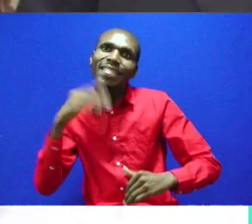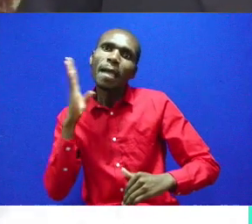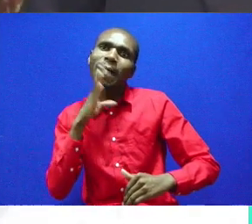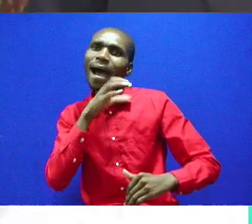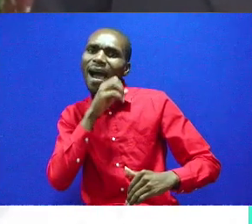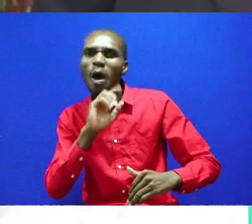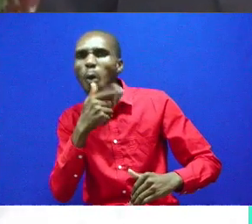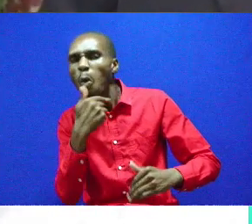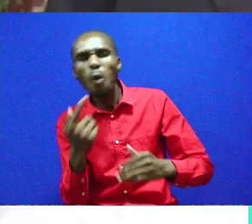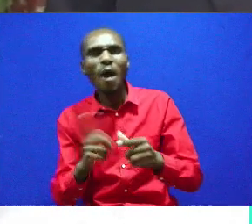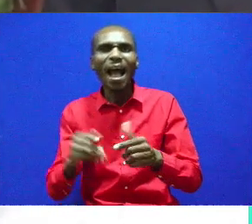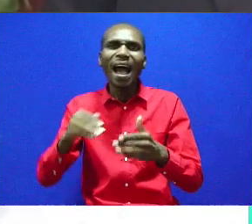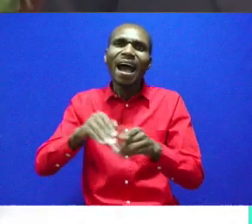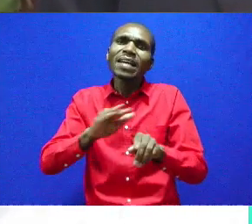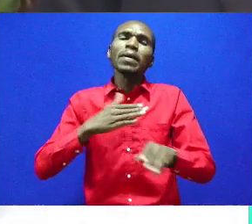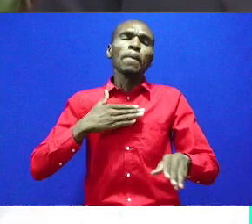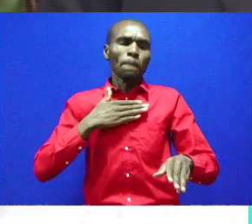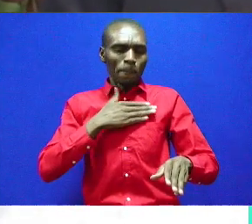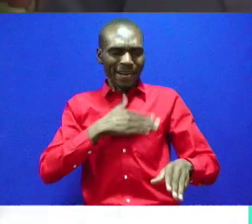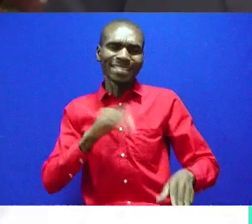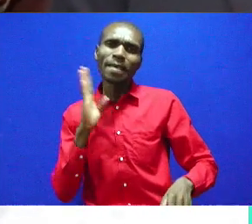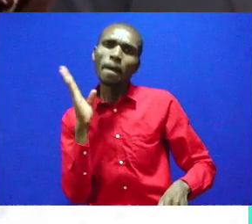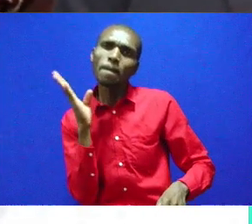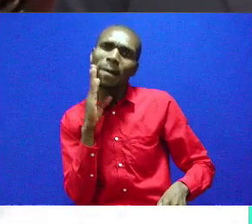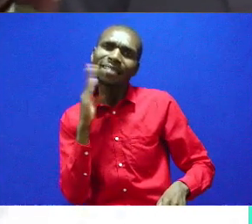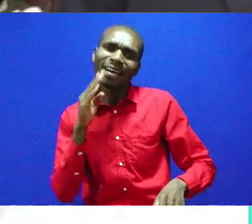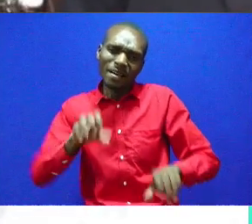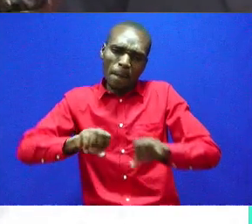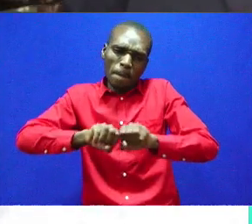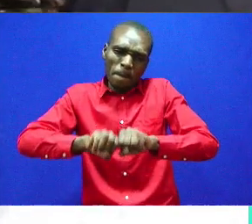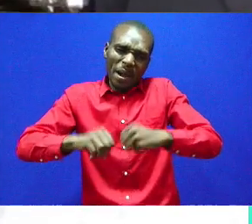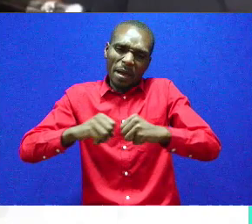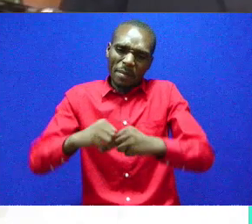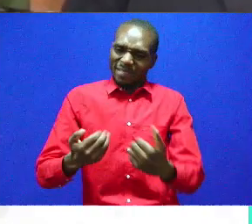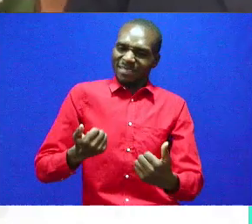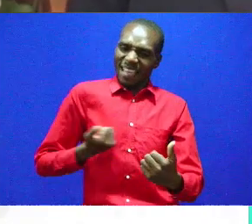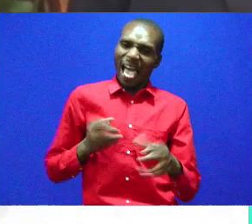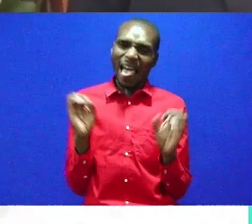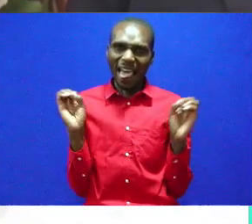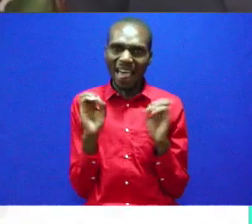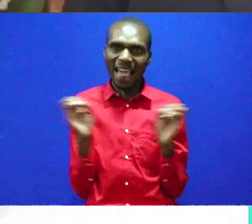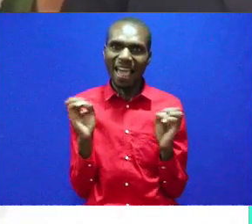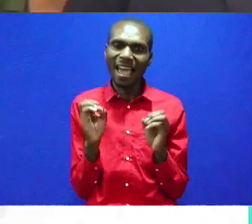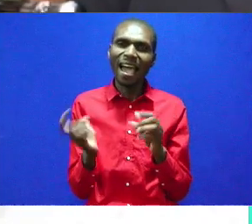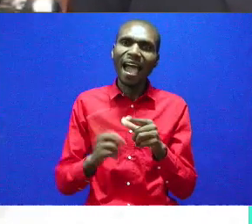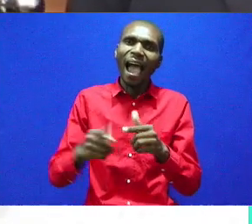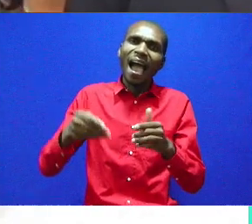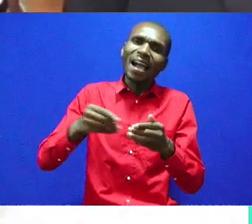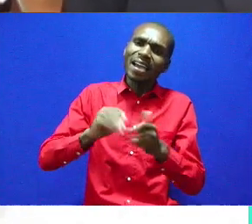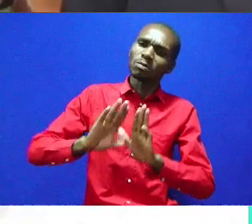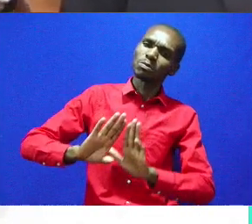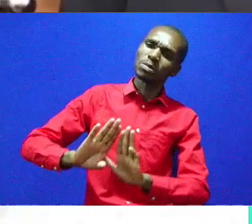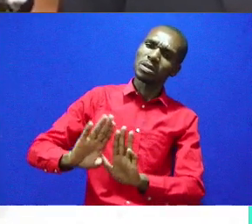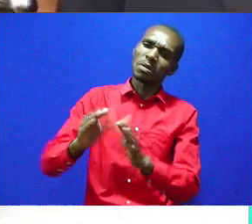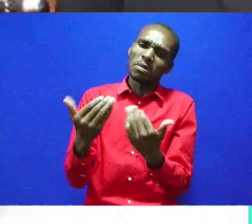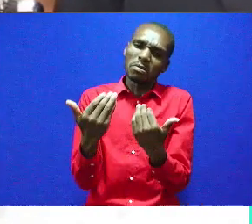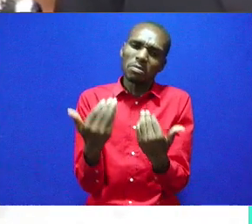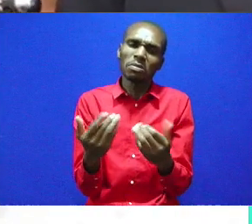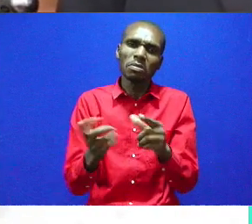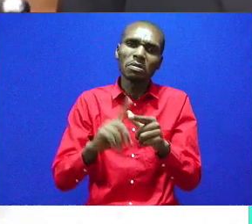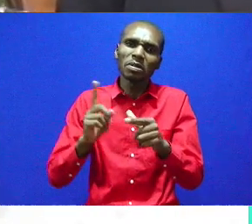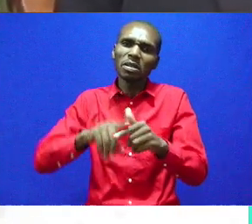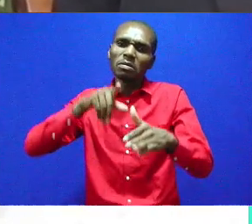nango kamora ncha bangina tiga gusaria abana bake baita abanyaruka tiga ko na abana